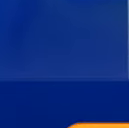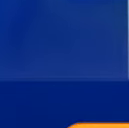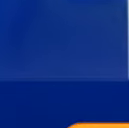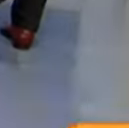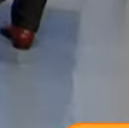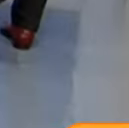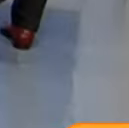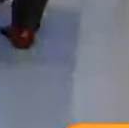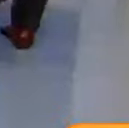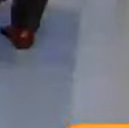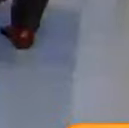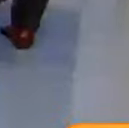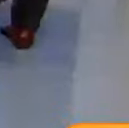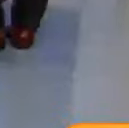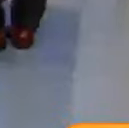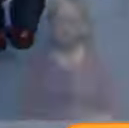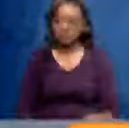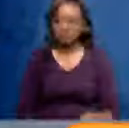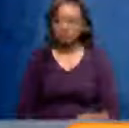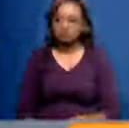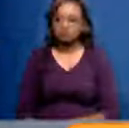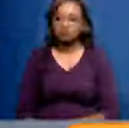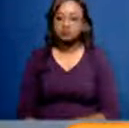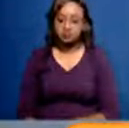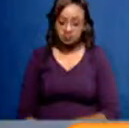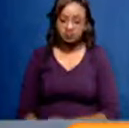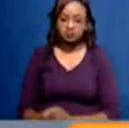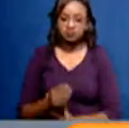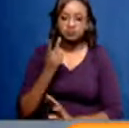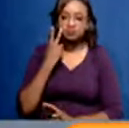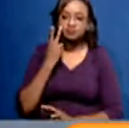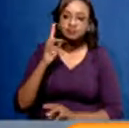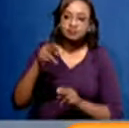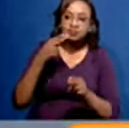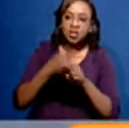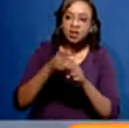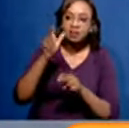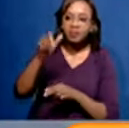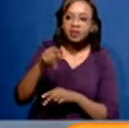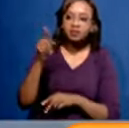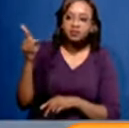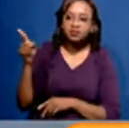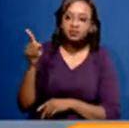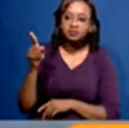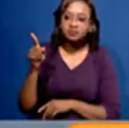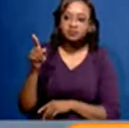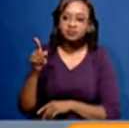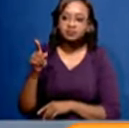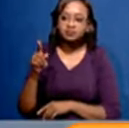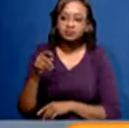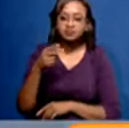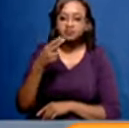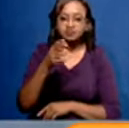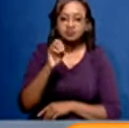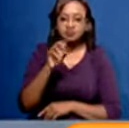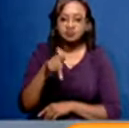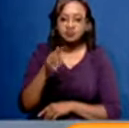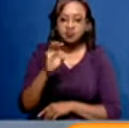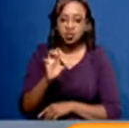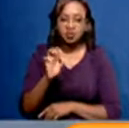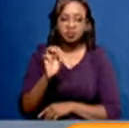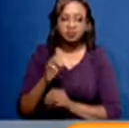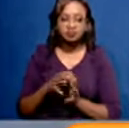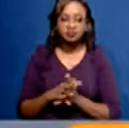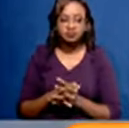heritage? Let me first look at the name of the viewer. So I want to interpret this as hope. Mm. You put it hope or there, right? But it's